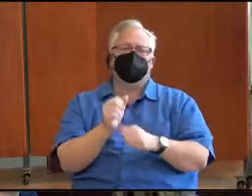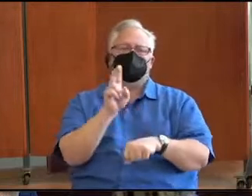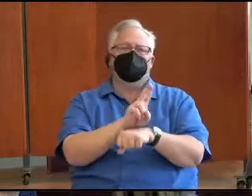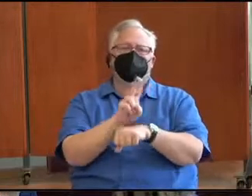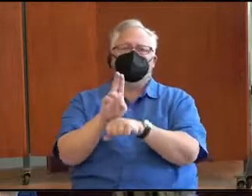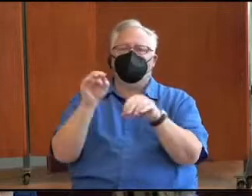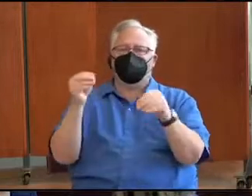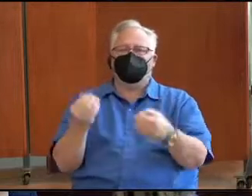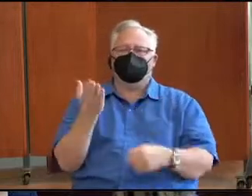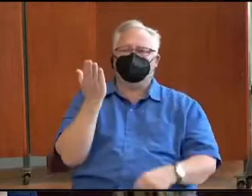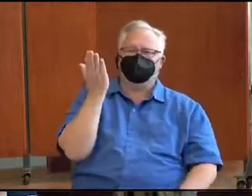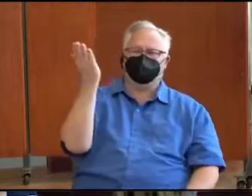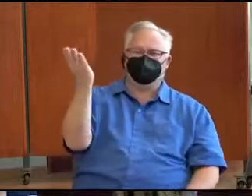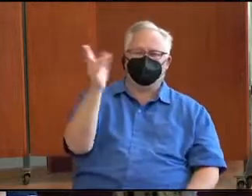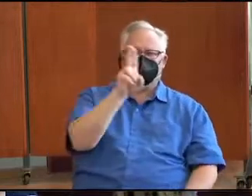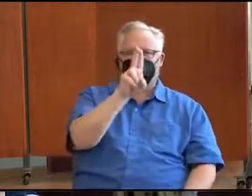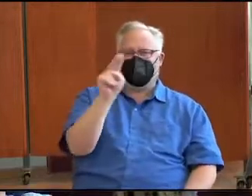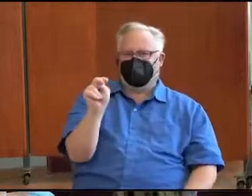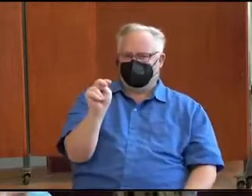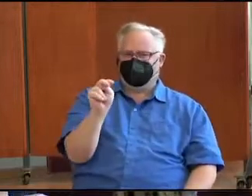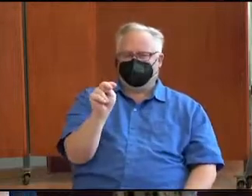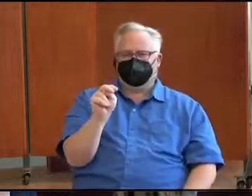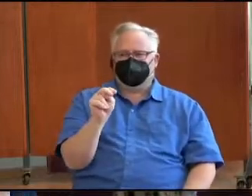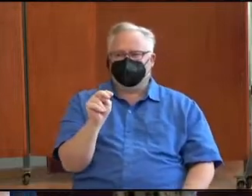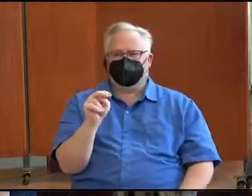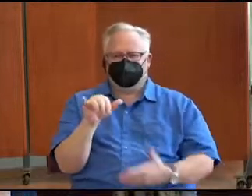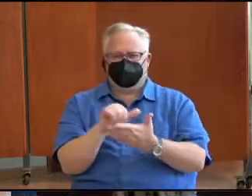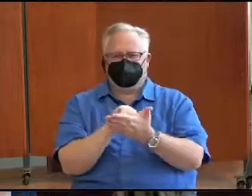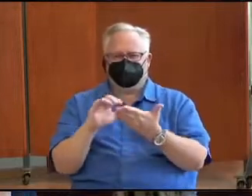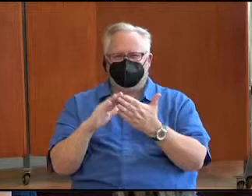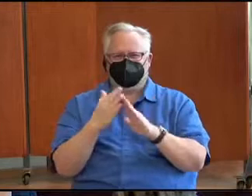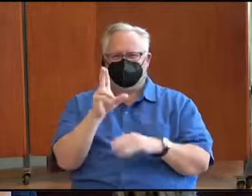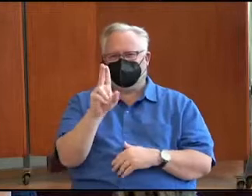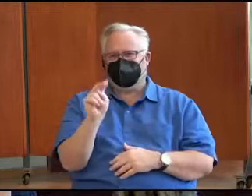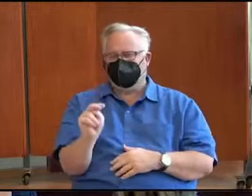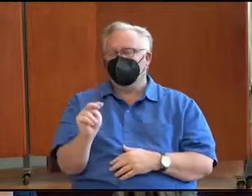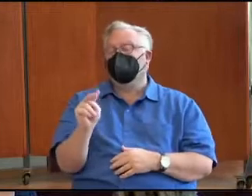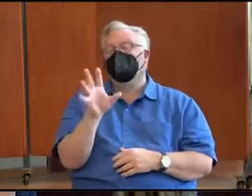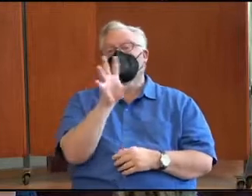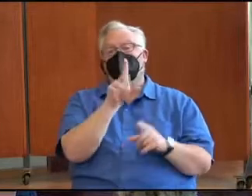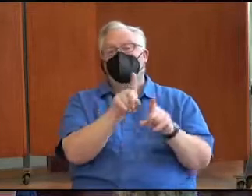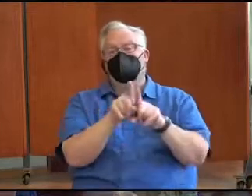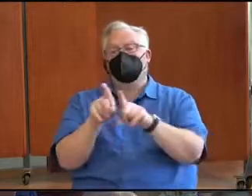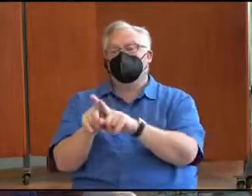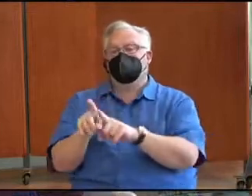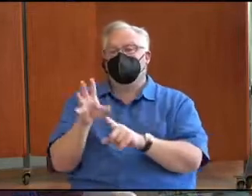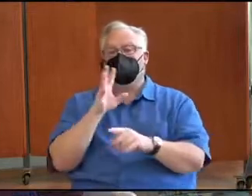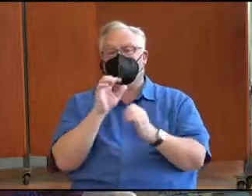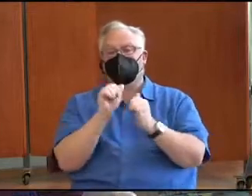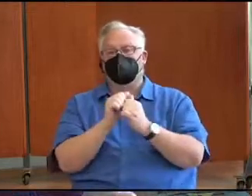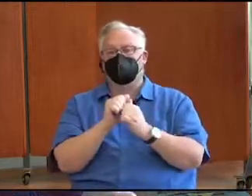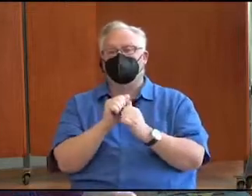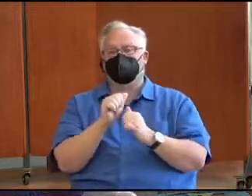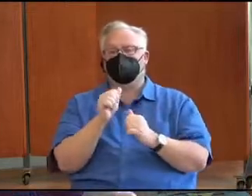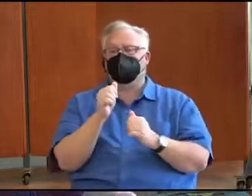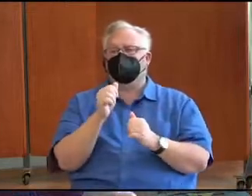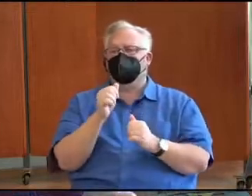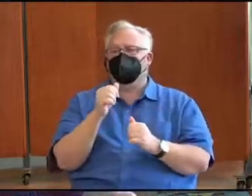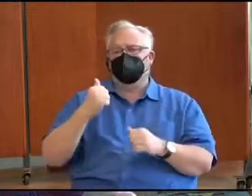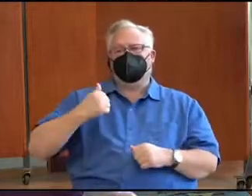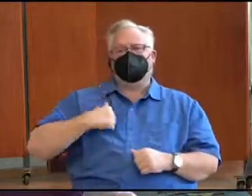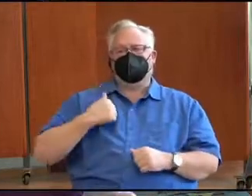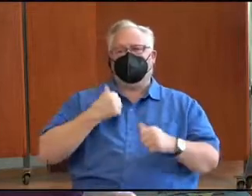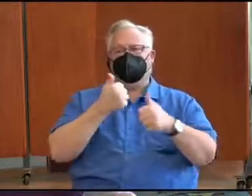United Nations. But there isn't, and I talk with their leader,